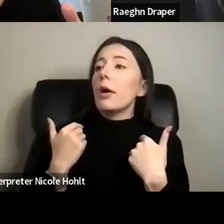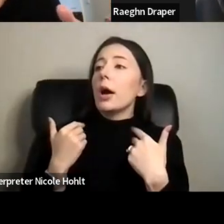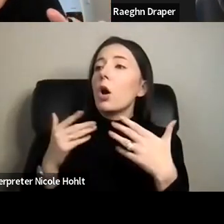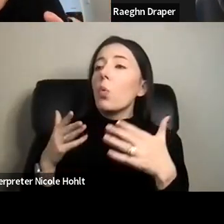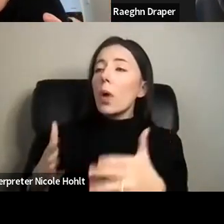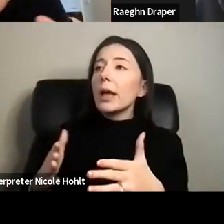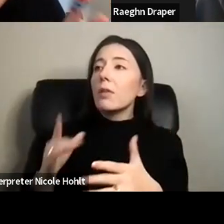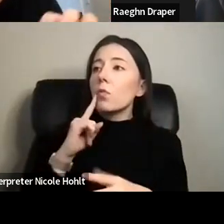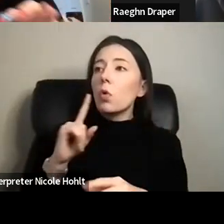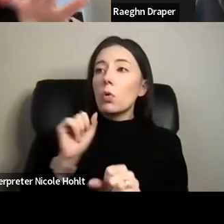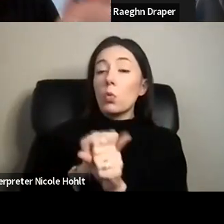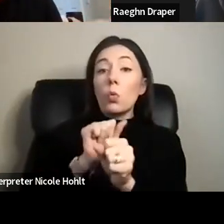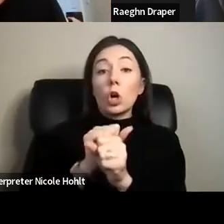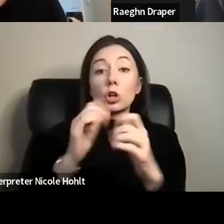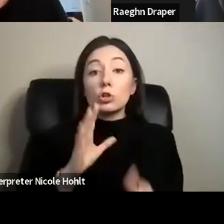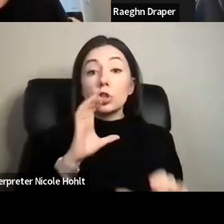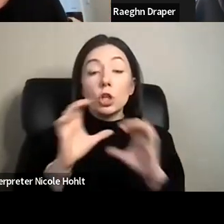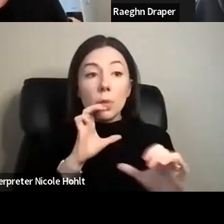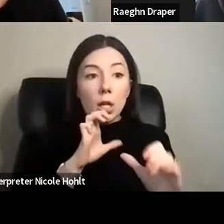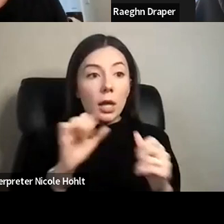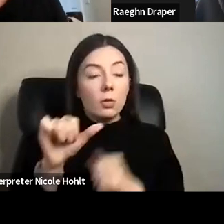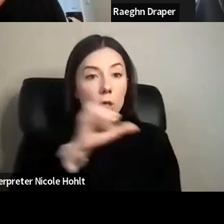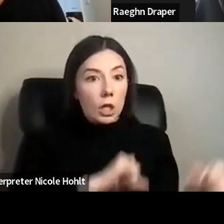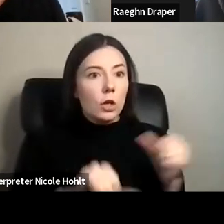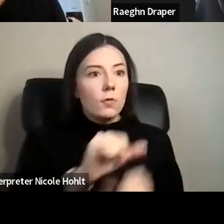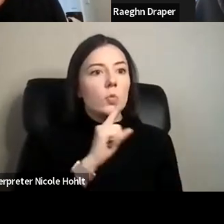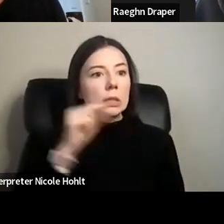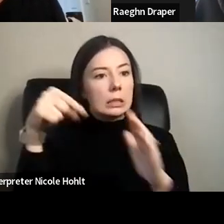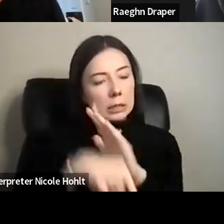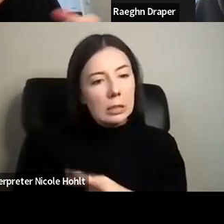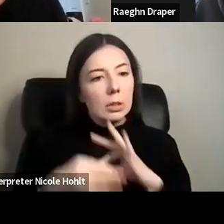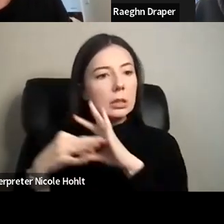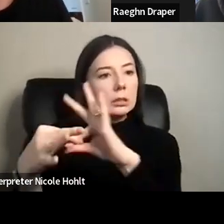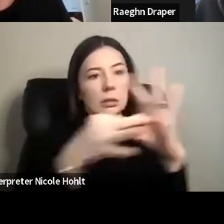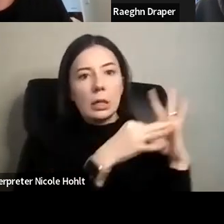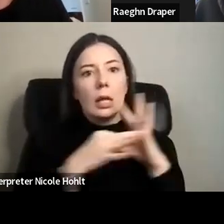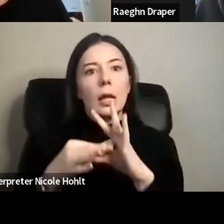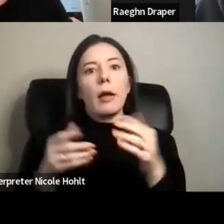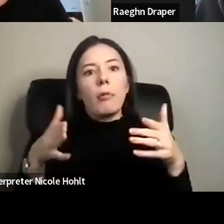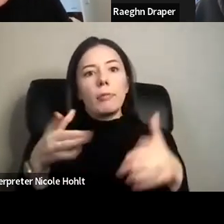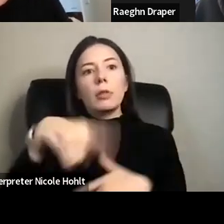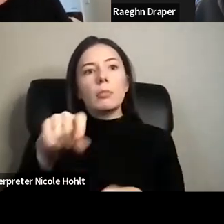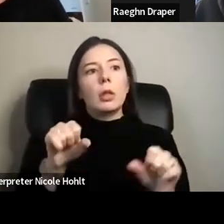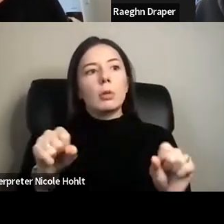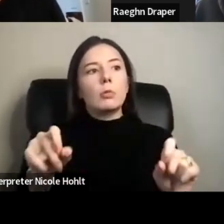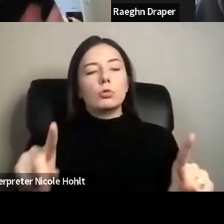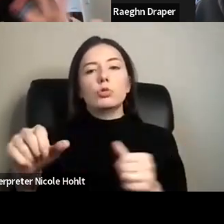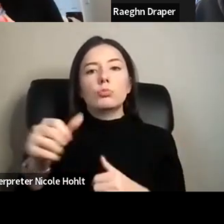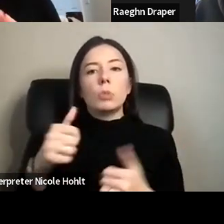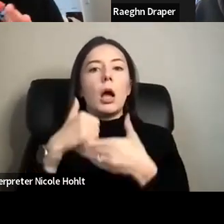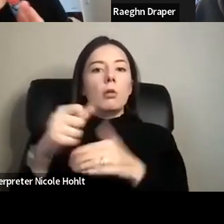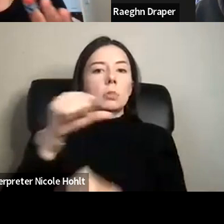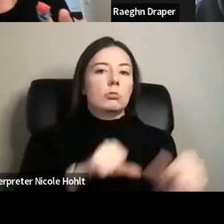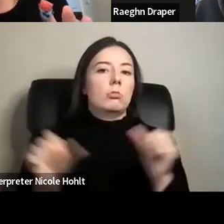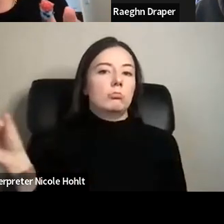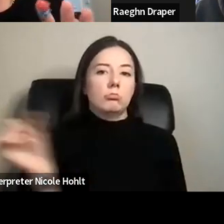worker communication, really deepening the network of solidarity and mutual aid among workers. And it's a little bit off